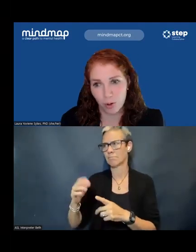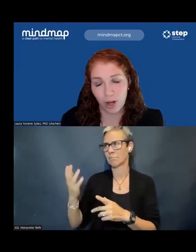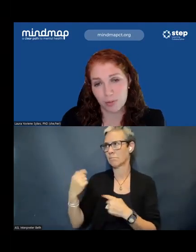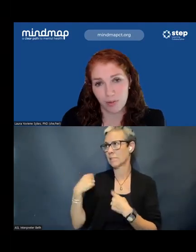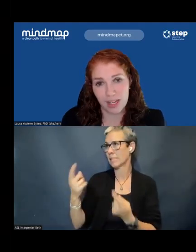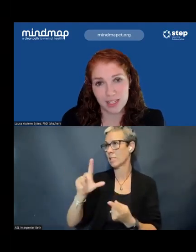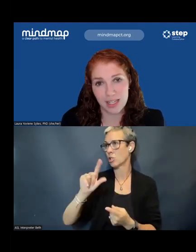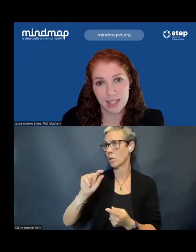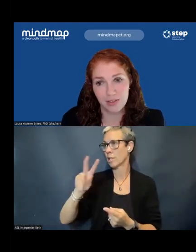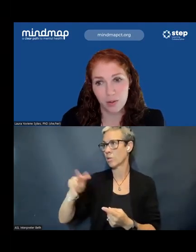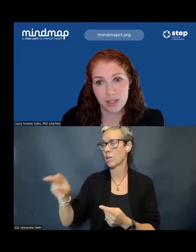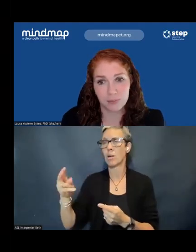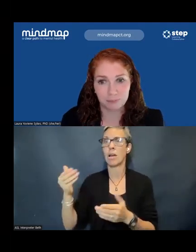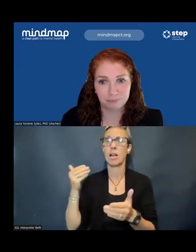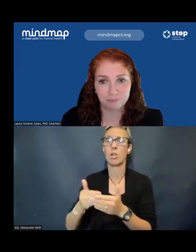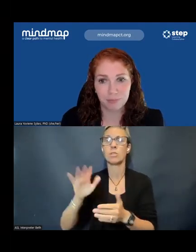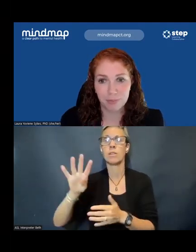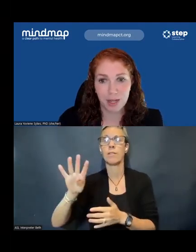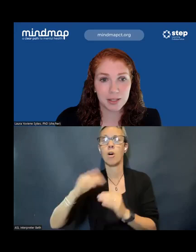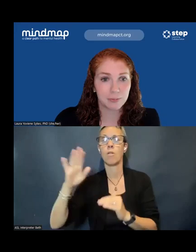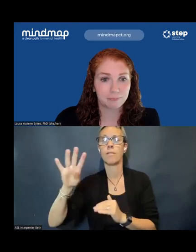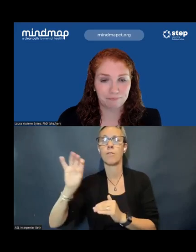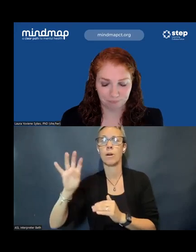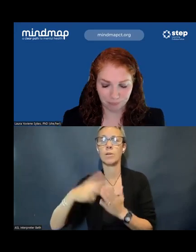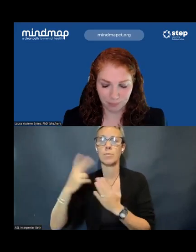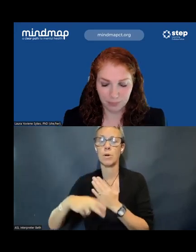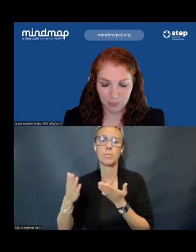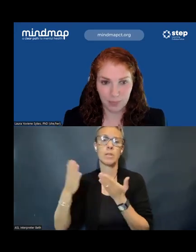400 programs providing CSC in the US. Next.